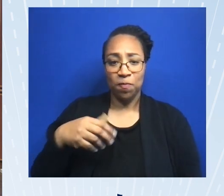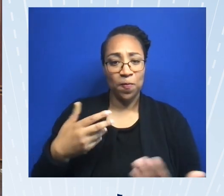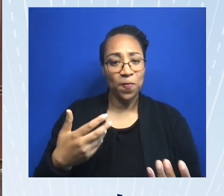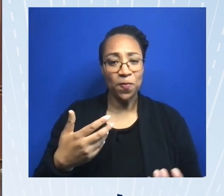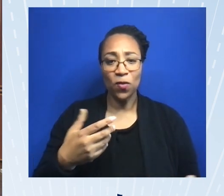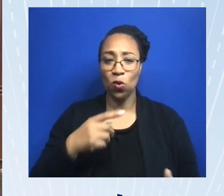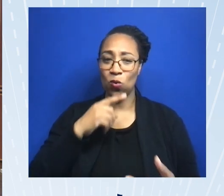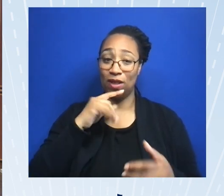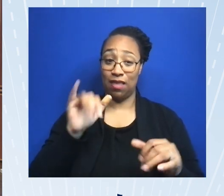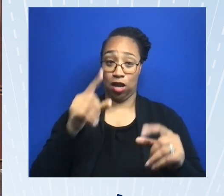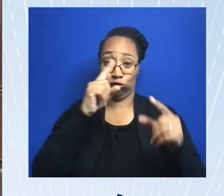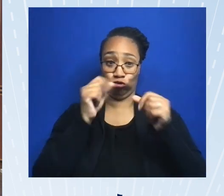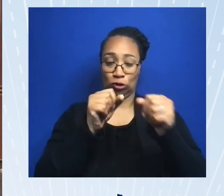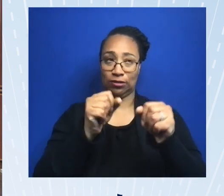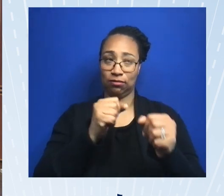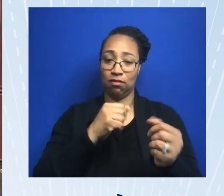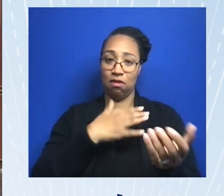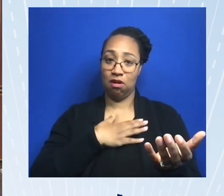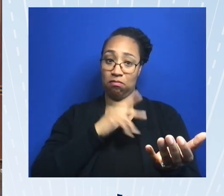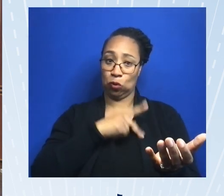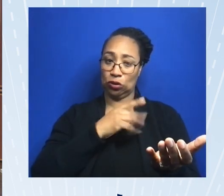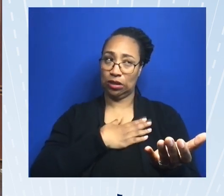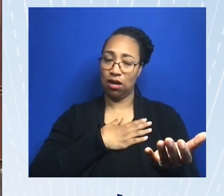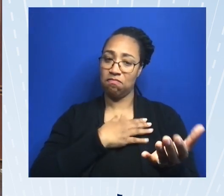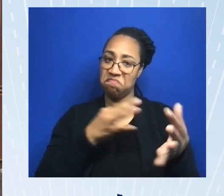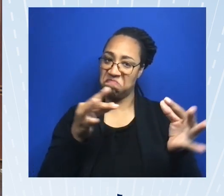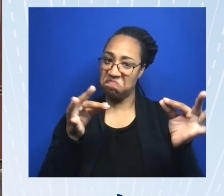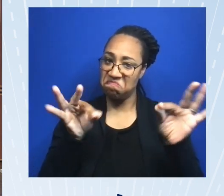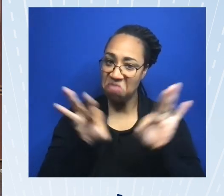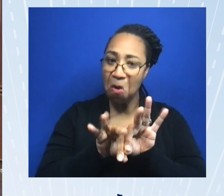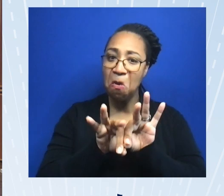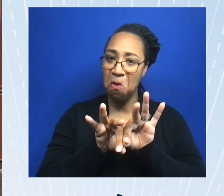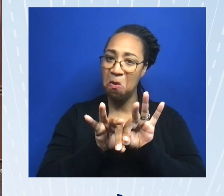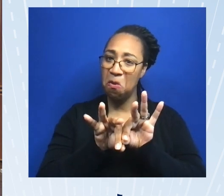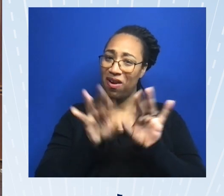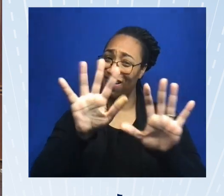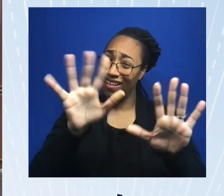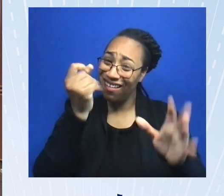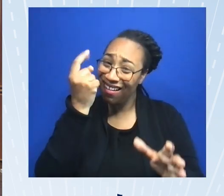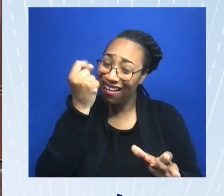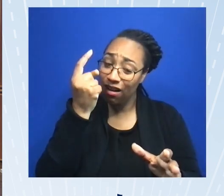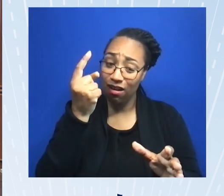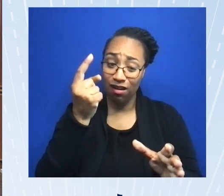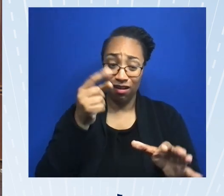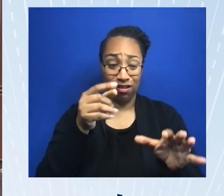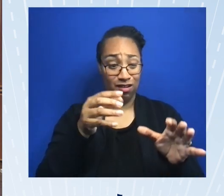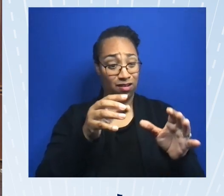personally and Jews across the world. And thank you so much for your service to this administration.